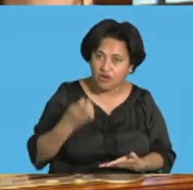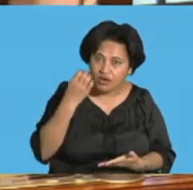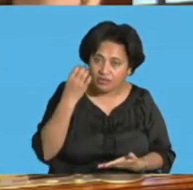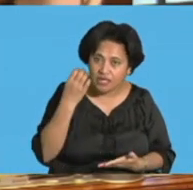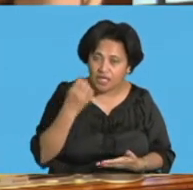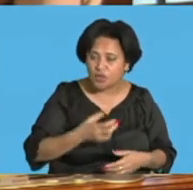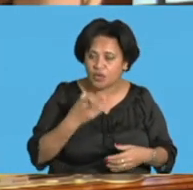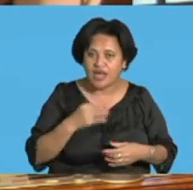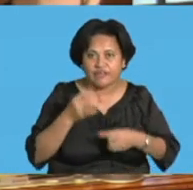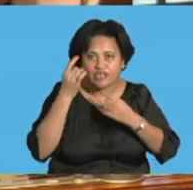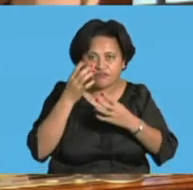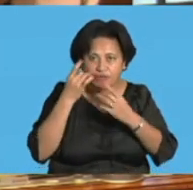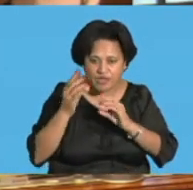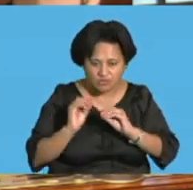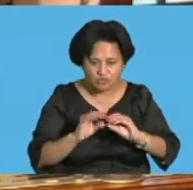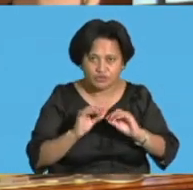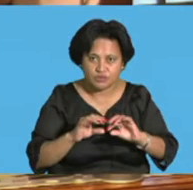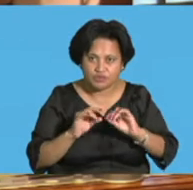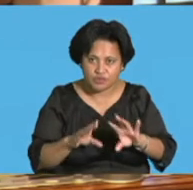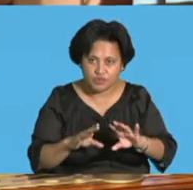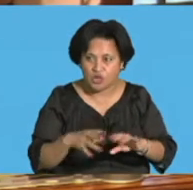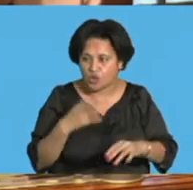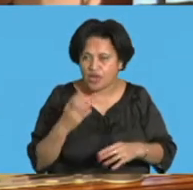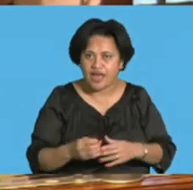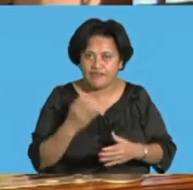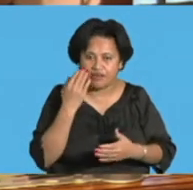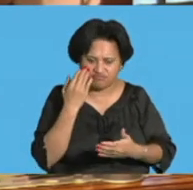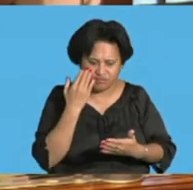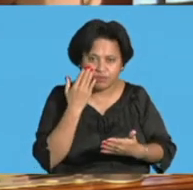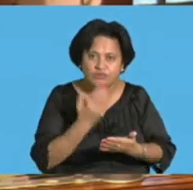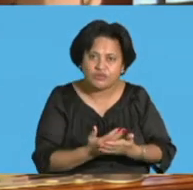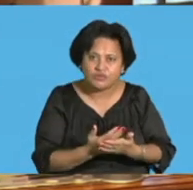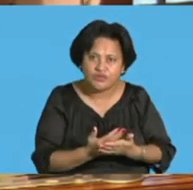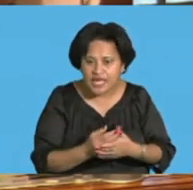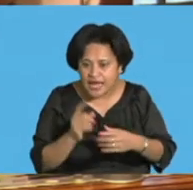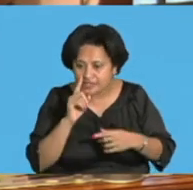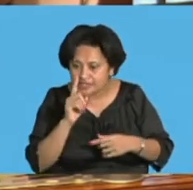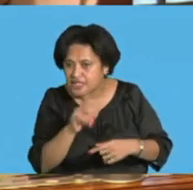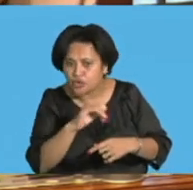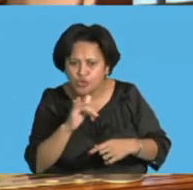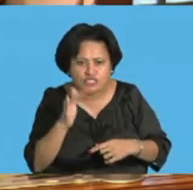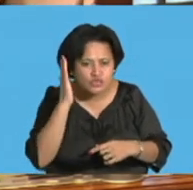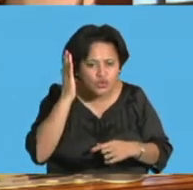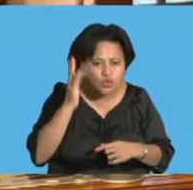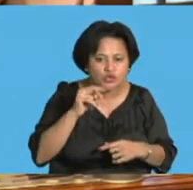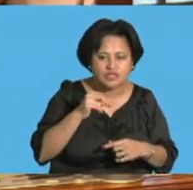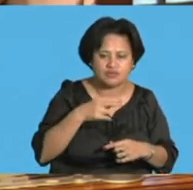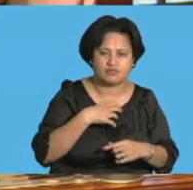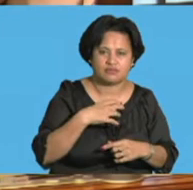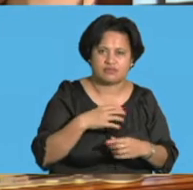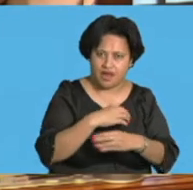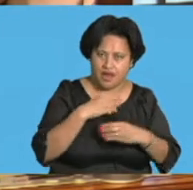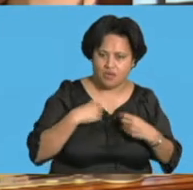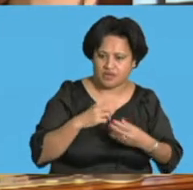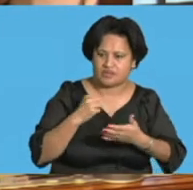of information on which we can make evidence-based decisions on which schools really need the most assistance from our government. In parallel,